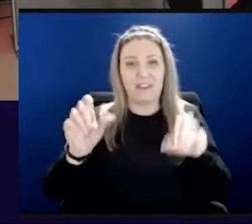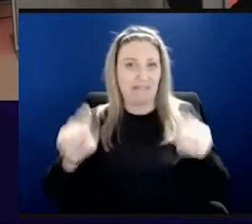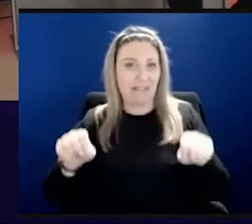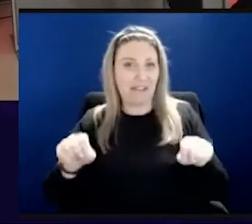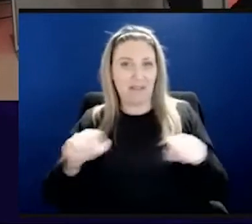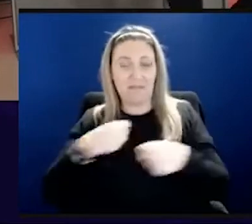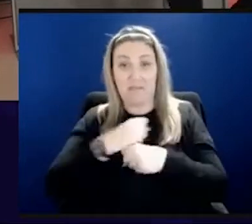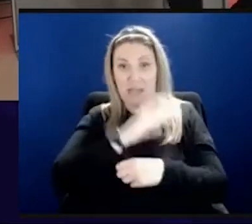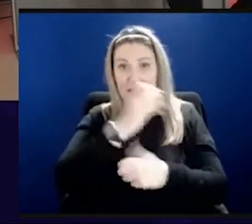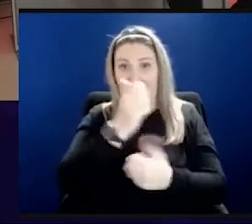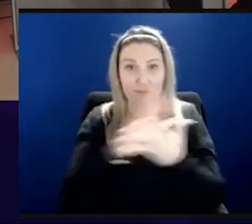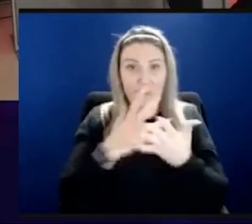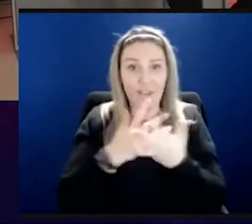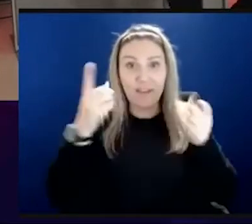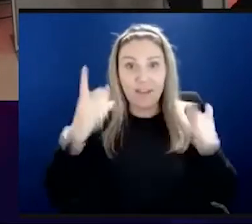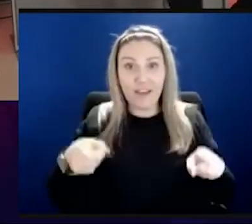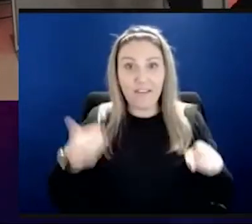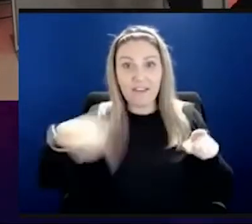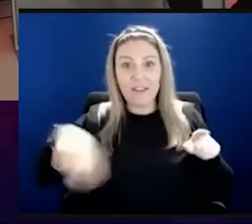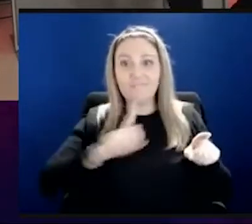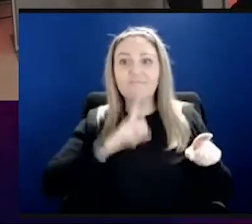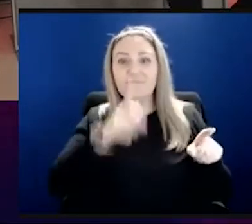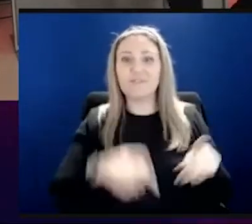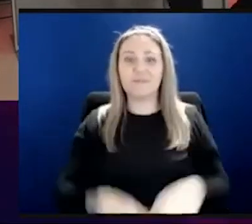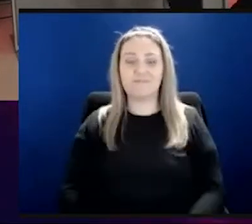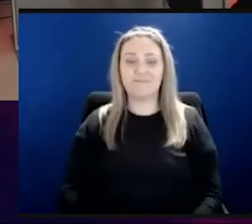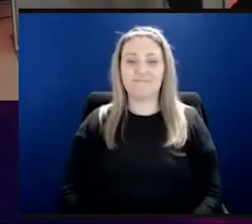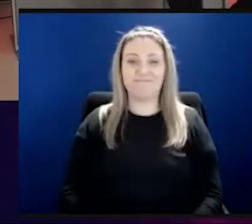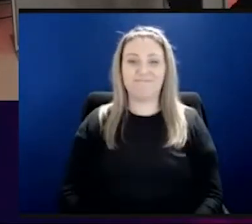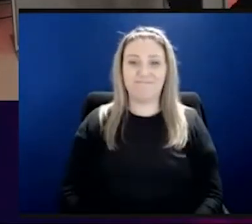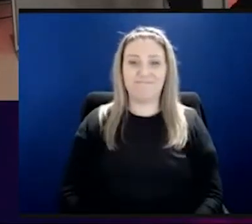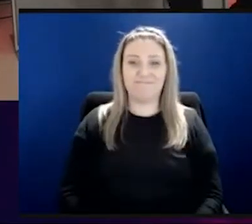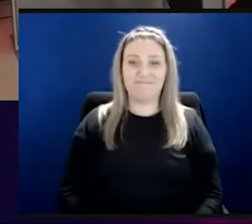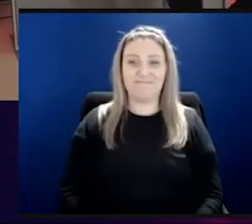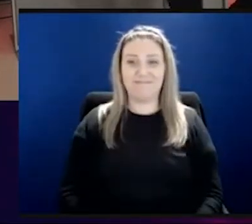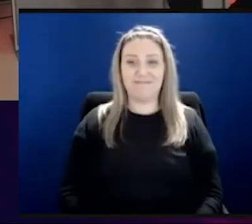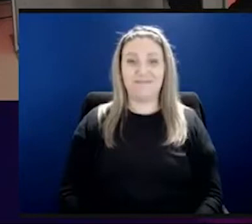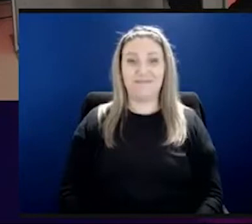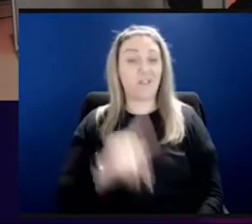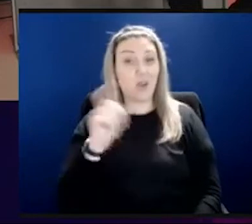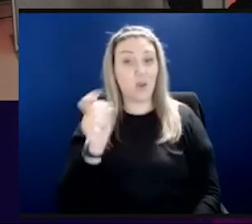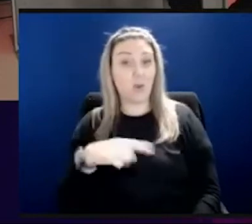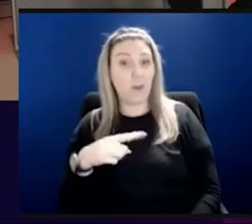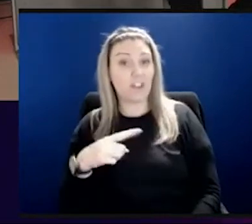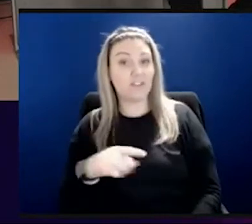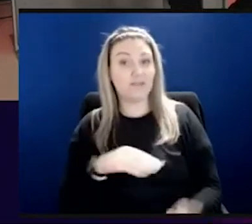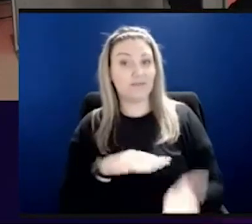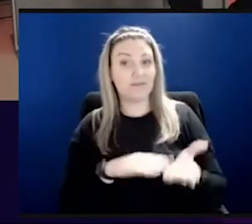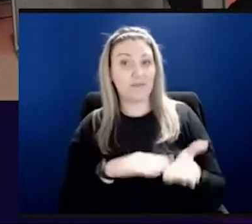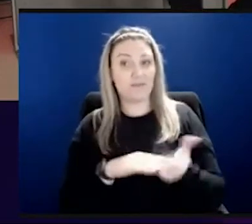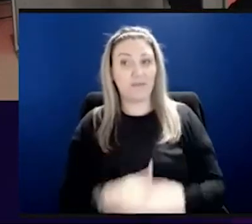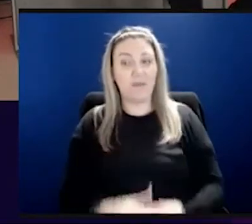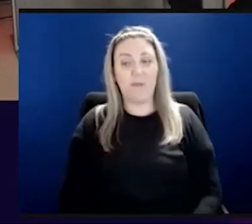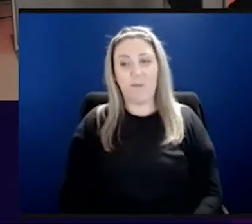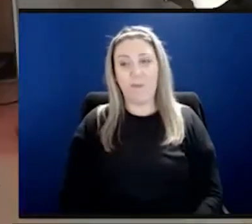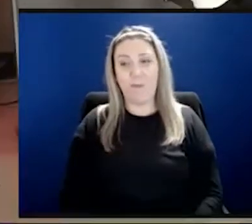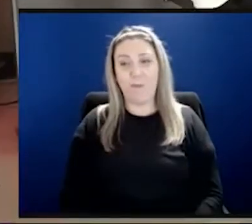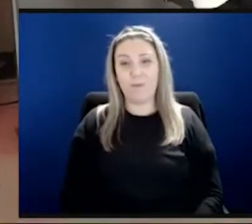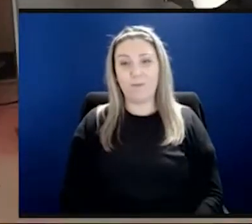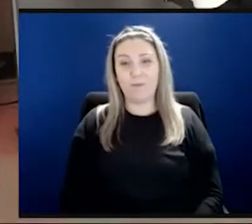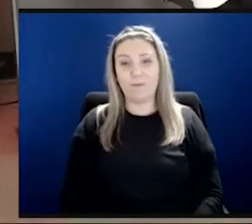this happen. They really are. Question for Dr. Abicht. Hold on, this is a good